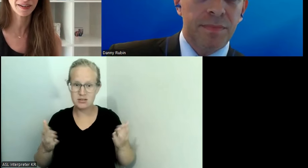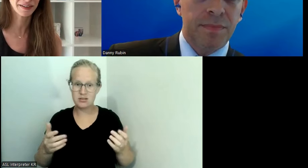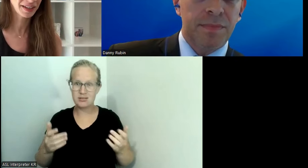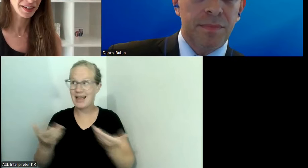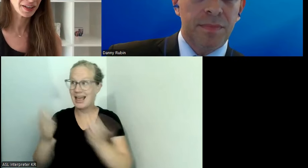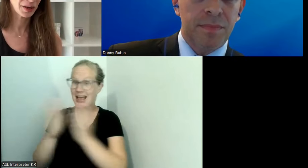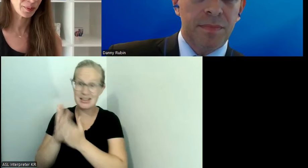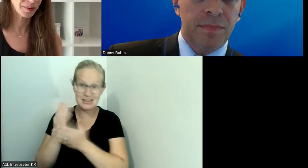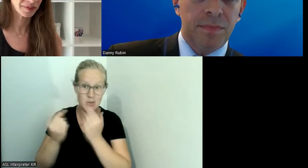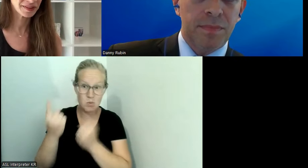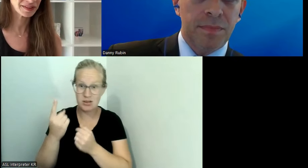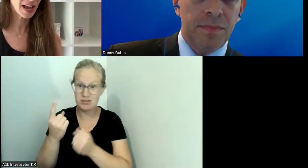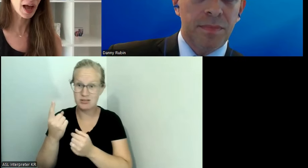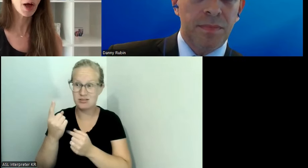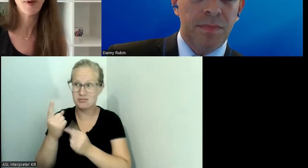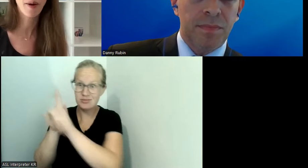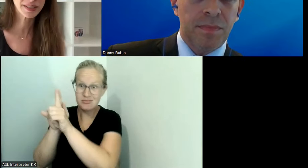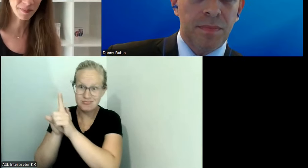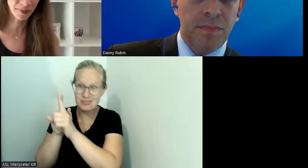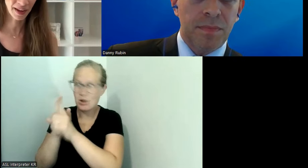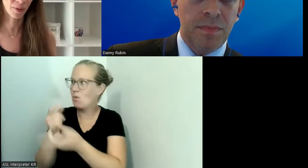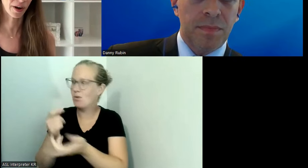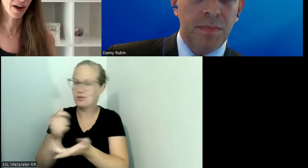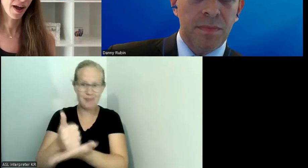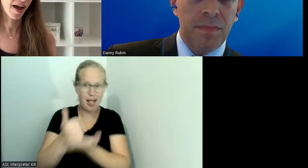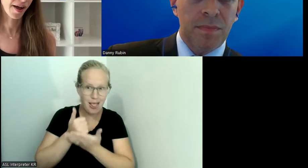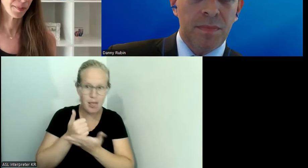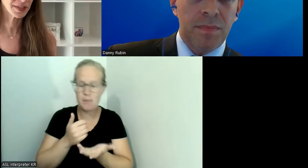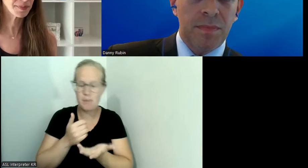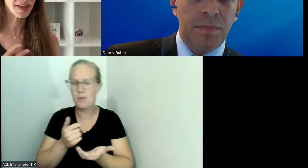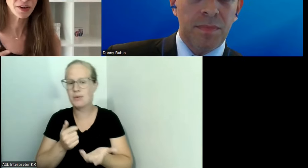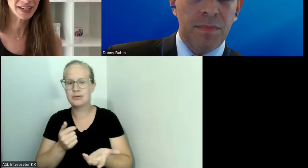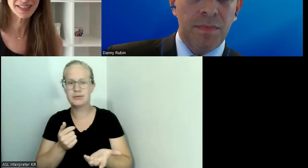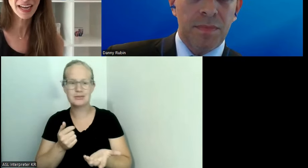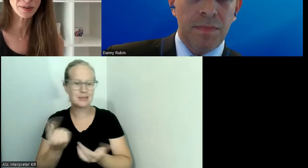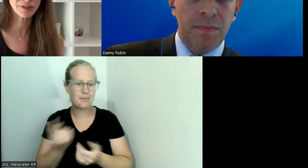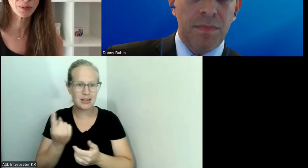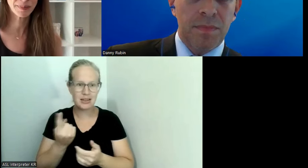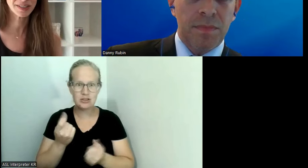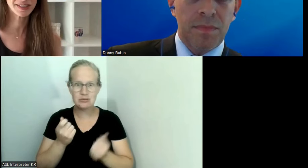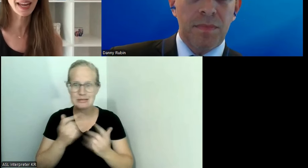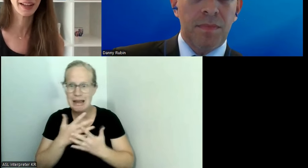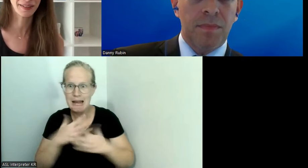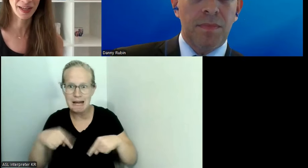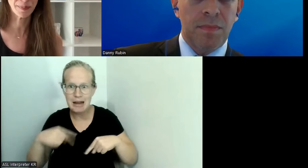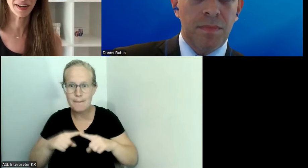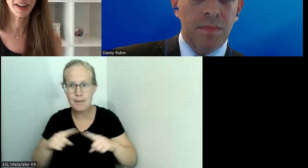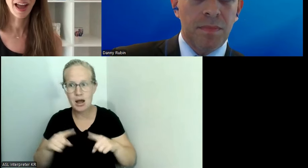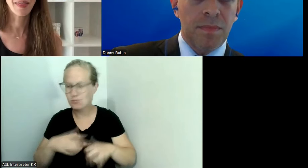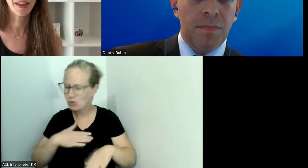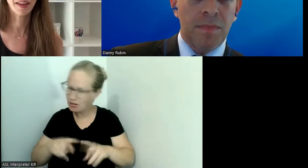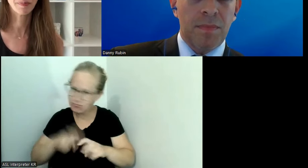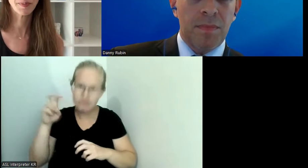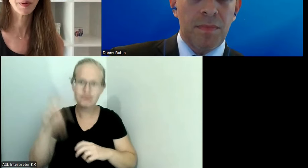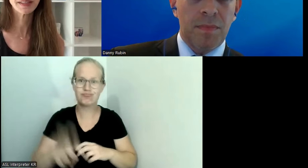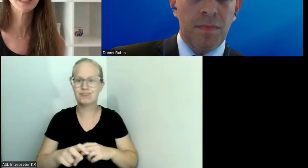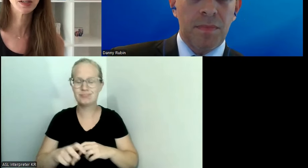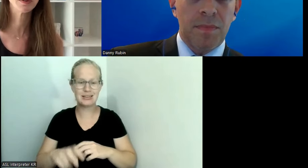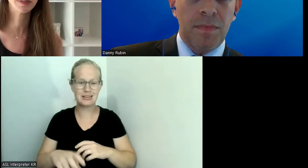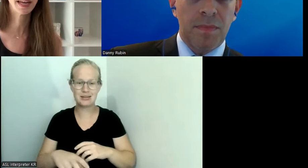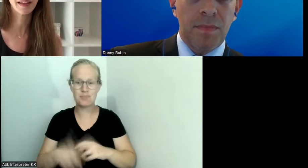somebody in a, you know, to help you out with something or, um, something that you're kind of scared of doing, but just taking a leap. And I think